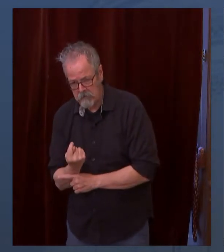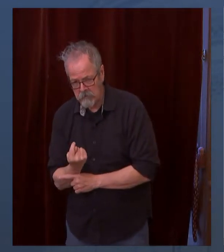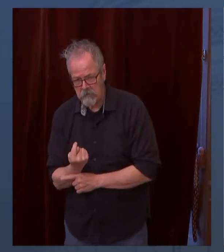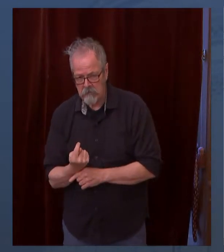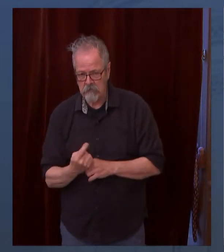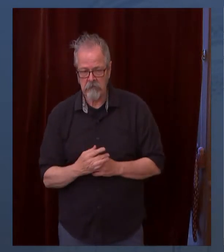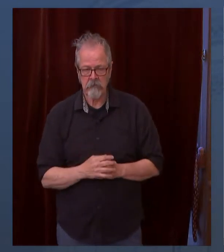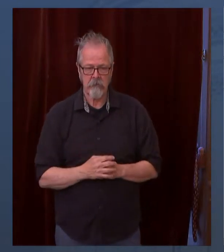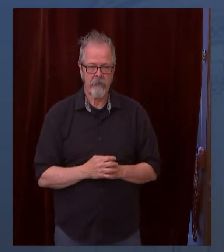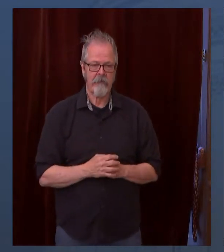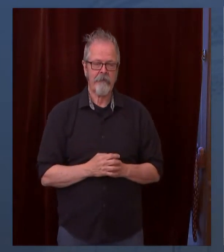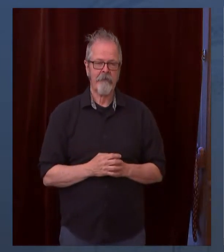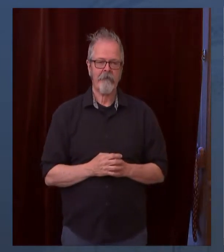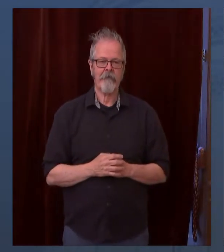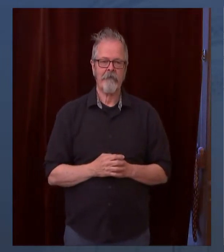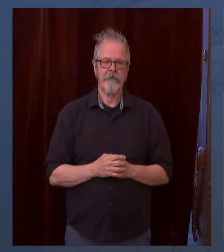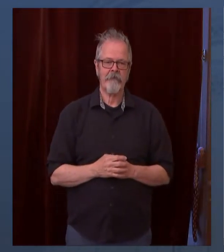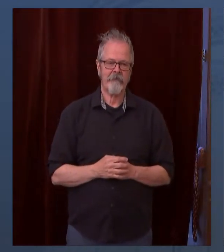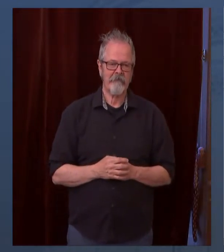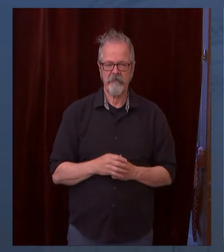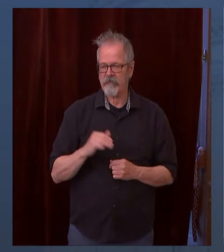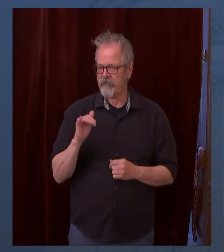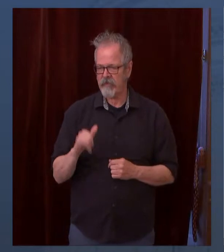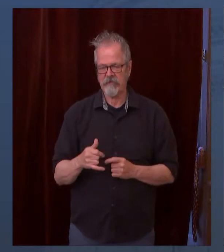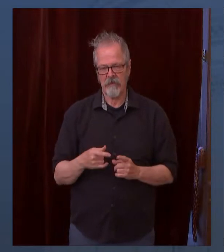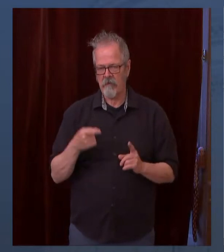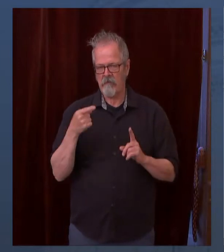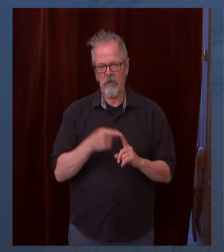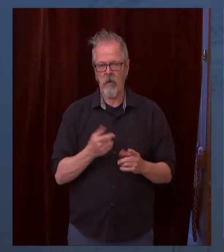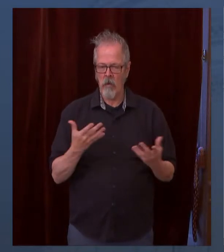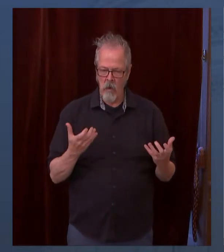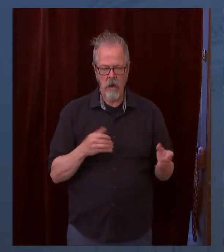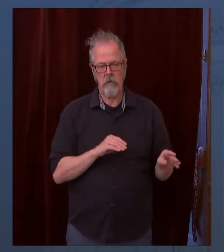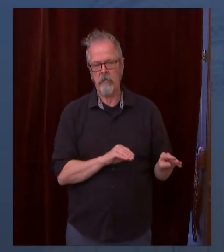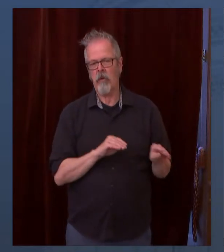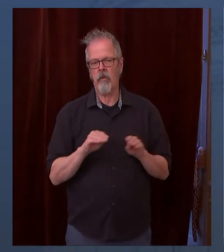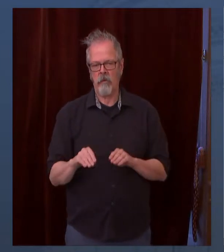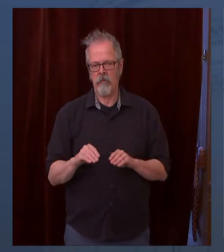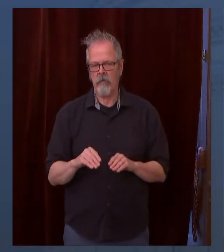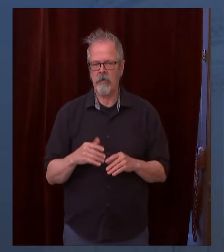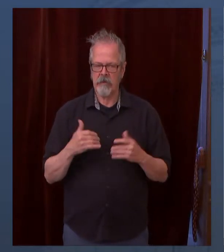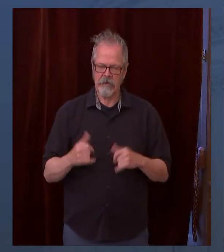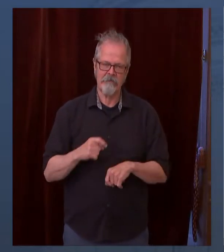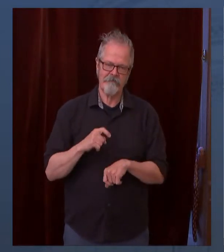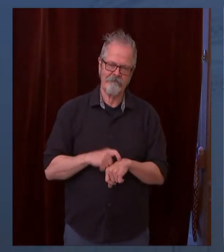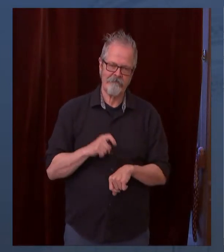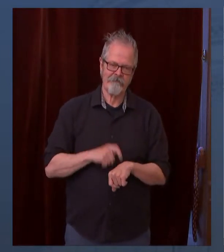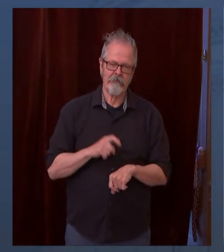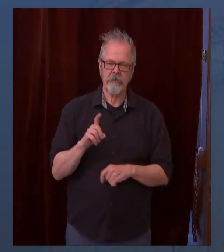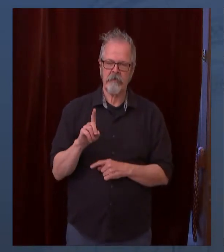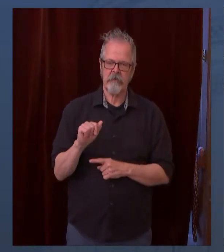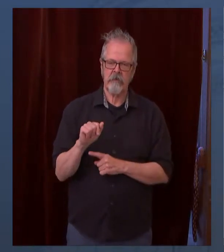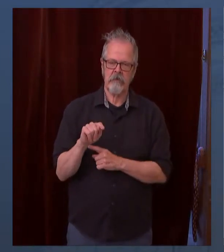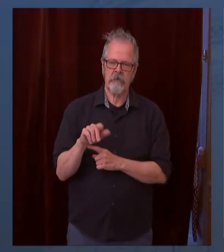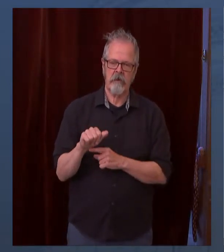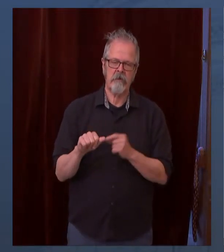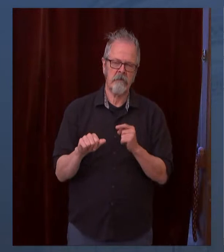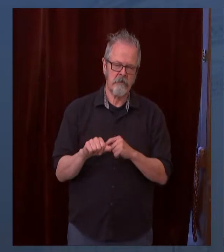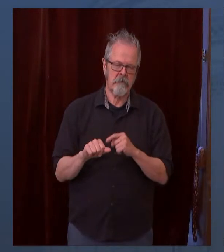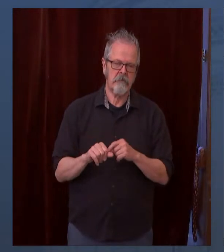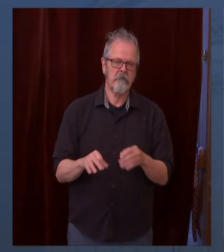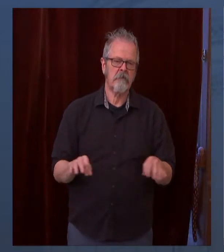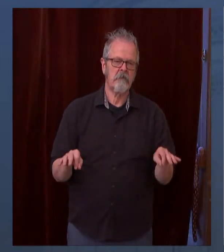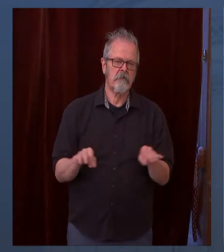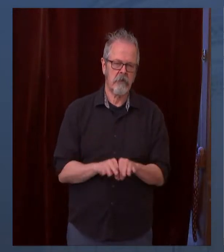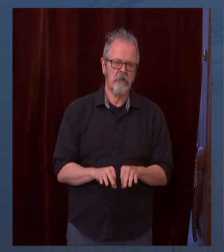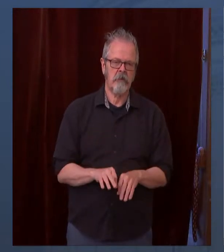again, it's just in the interest of having the latest timely data to make those decisions. And Lacey, did you want to talk